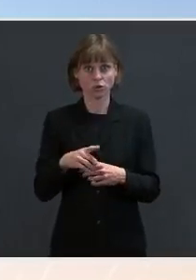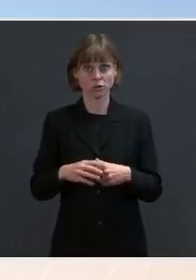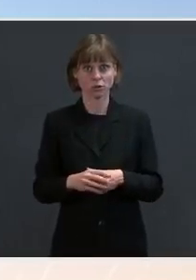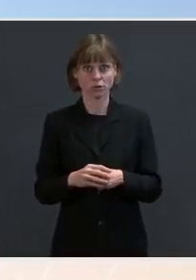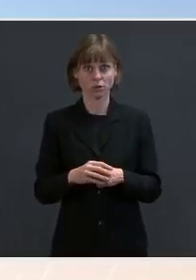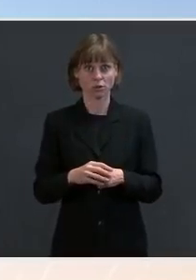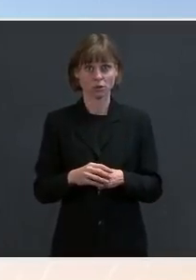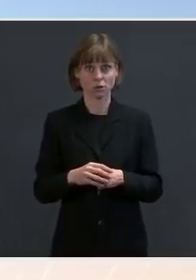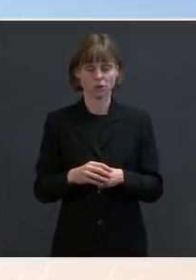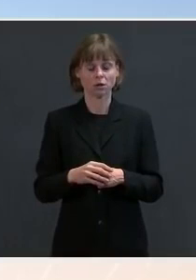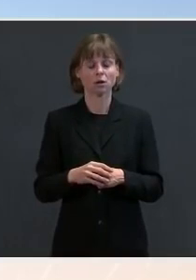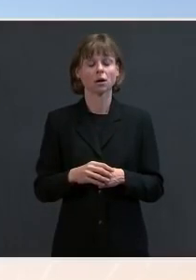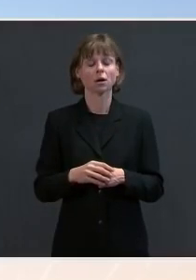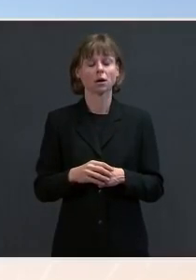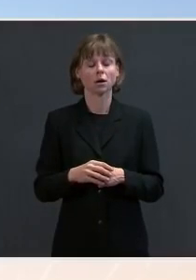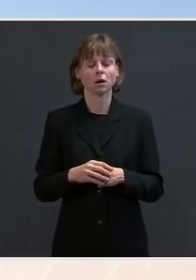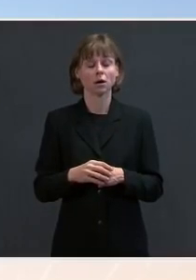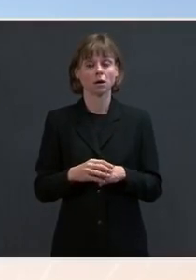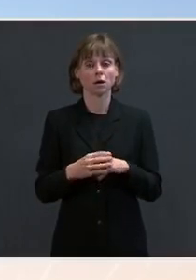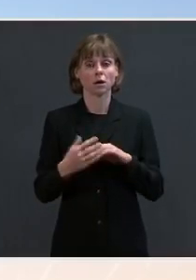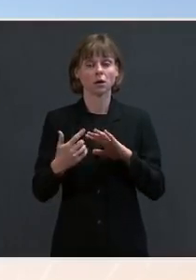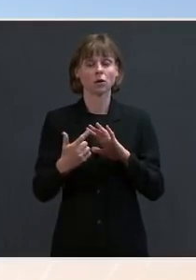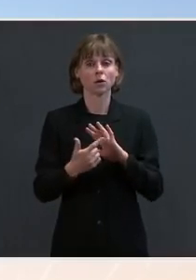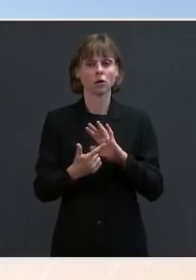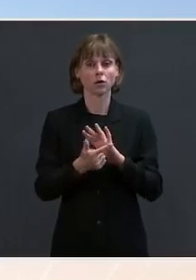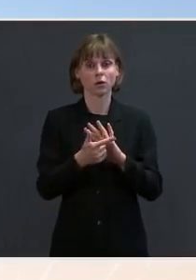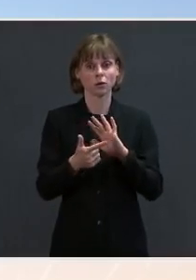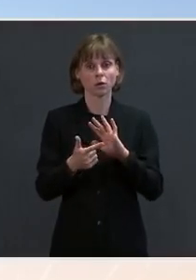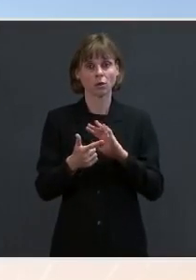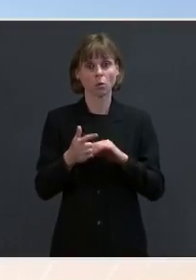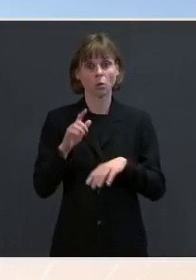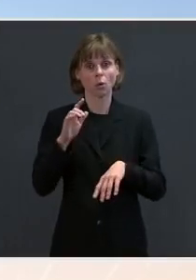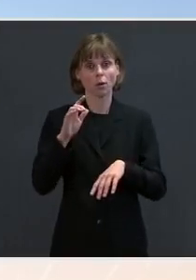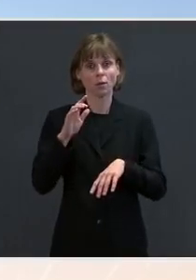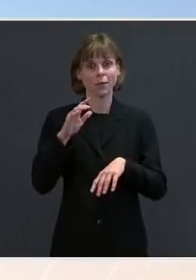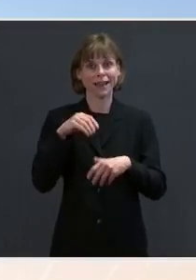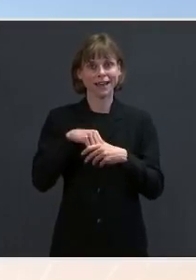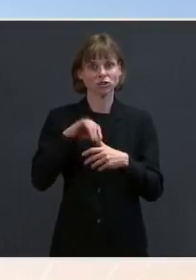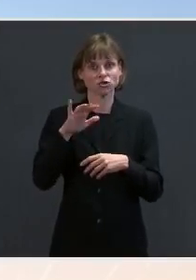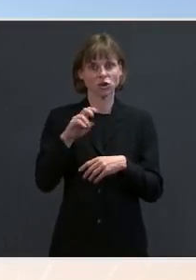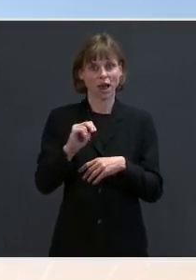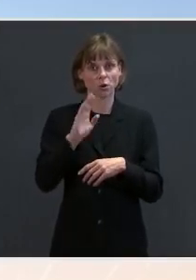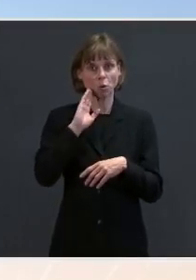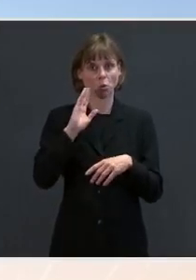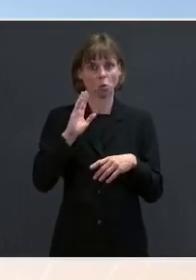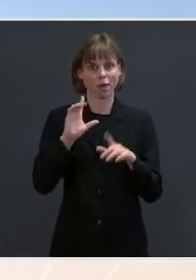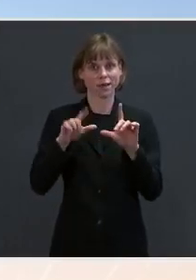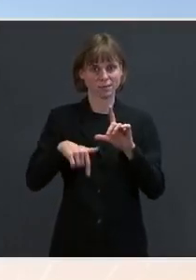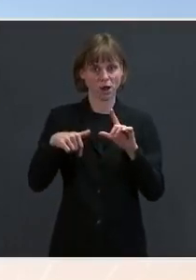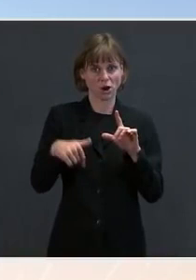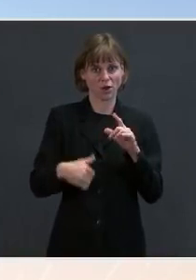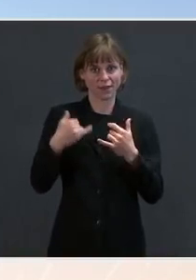The moratorium on evictions that the president extended in January is set to expire at the end of the month.